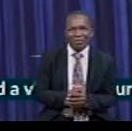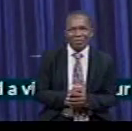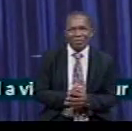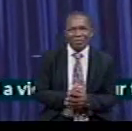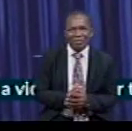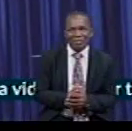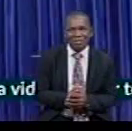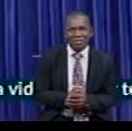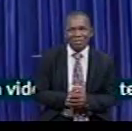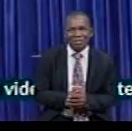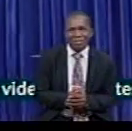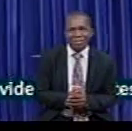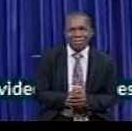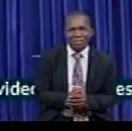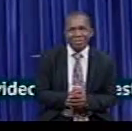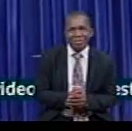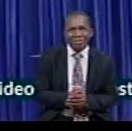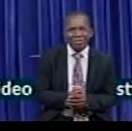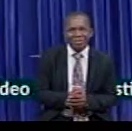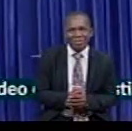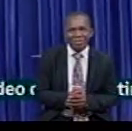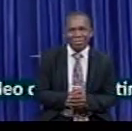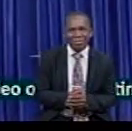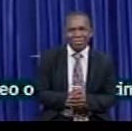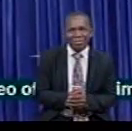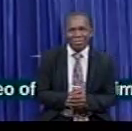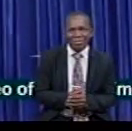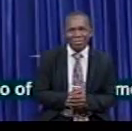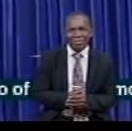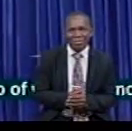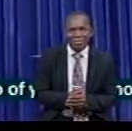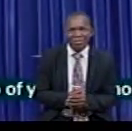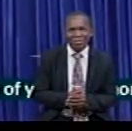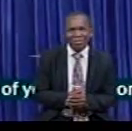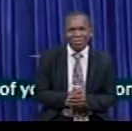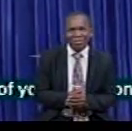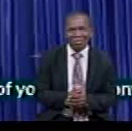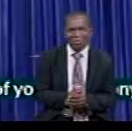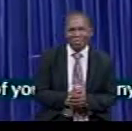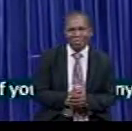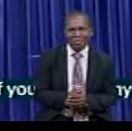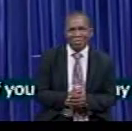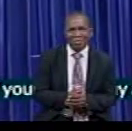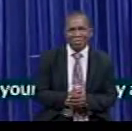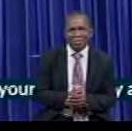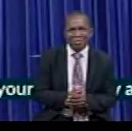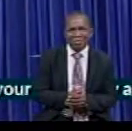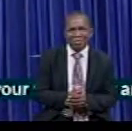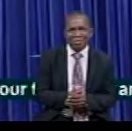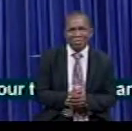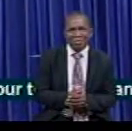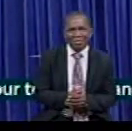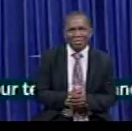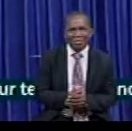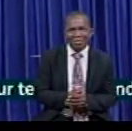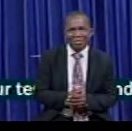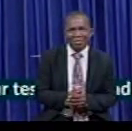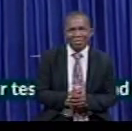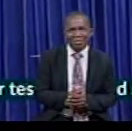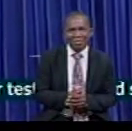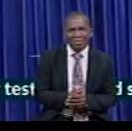Nje choko ni eni nje potenji ajin tetewe ye